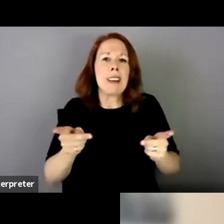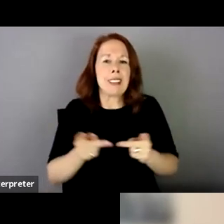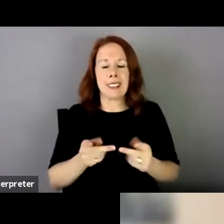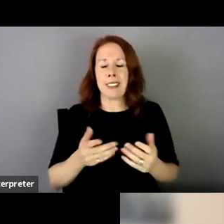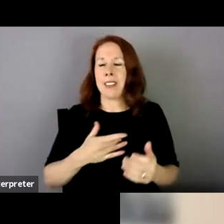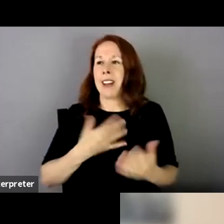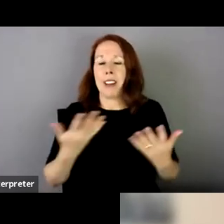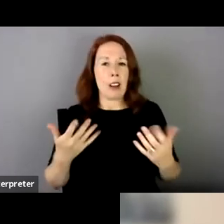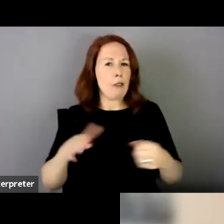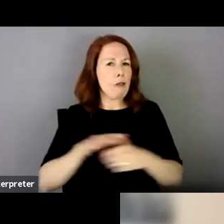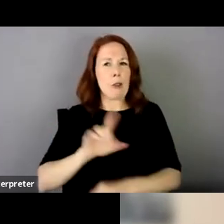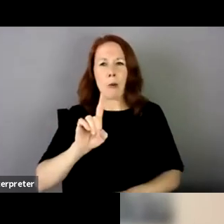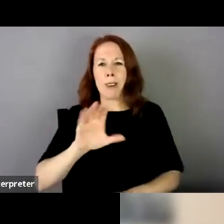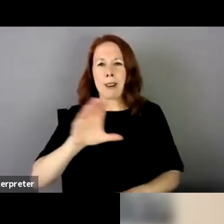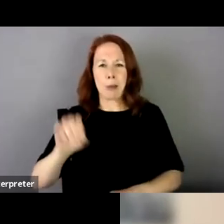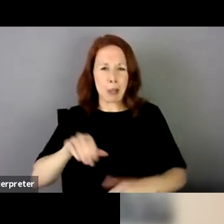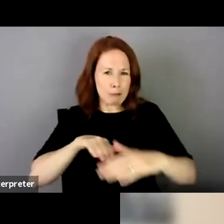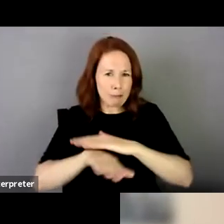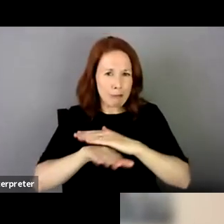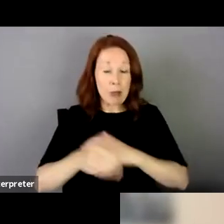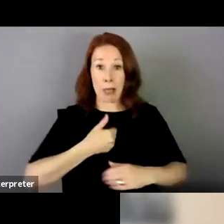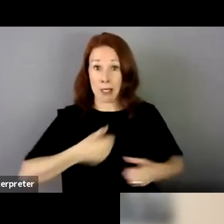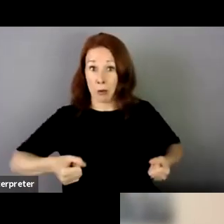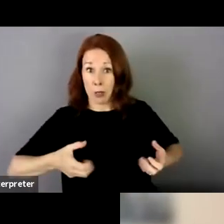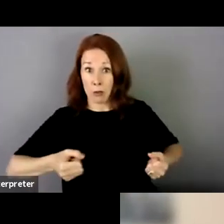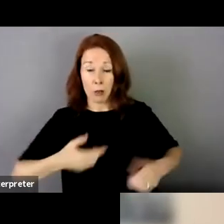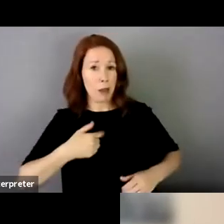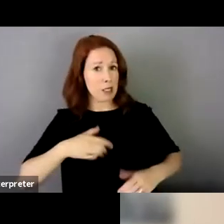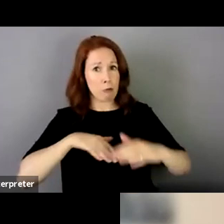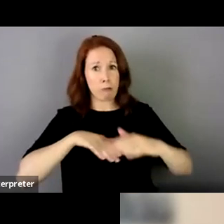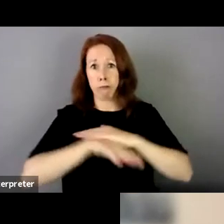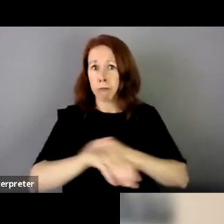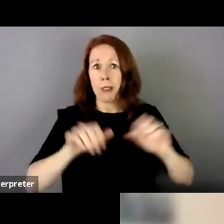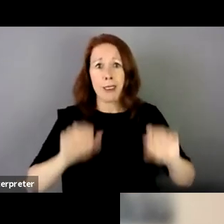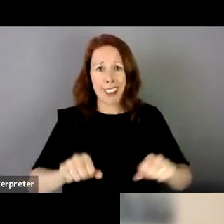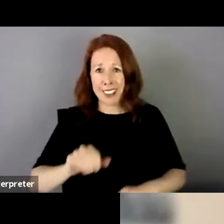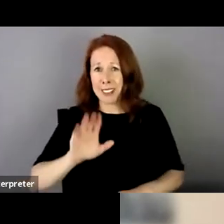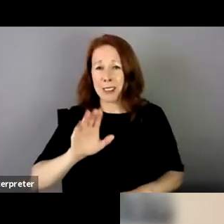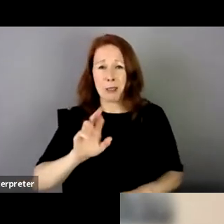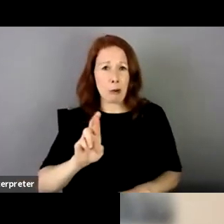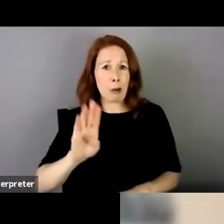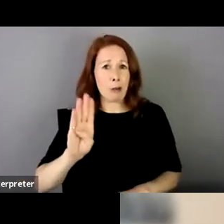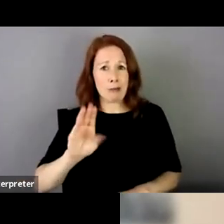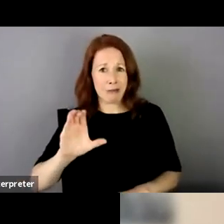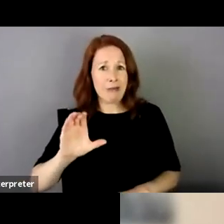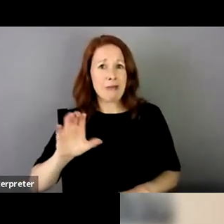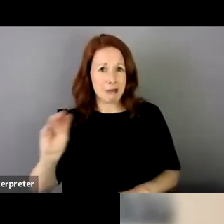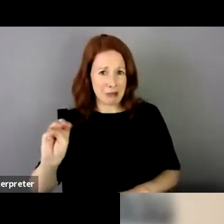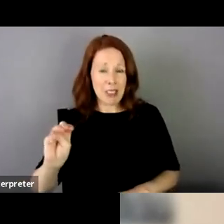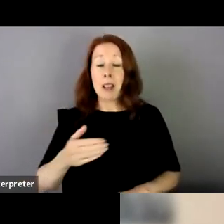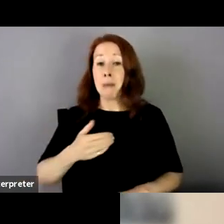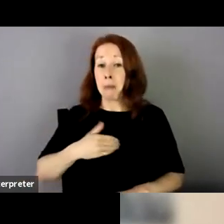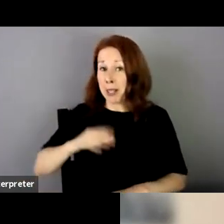fully accessible for people with my particular set of needs and my particular condition. It's somewhere I can come with